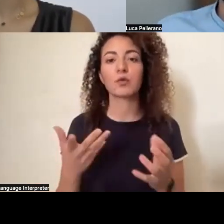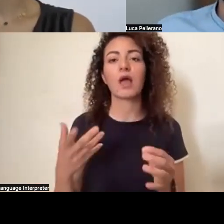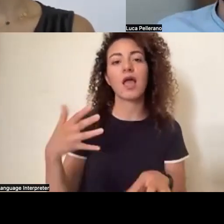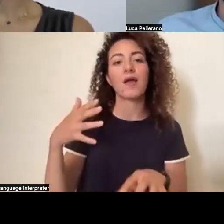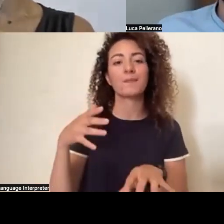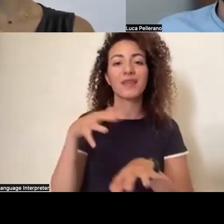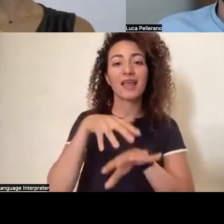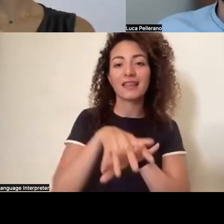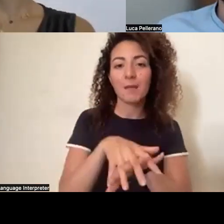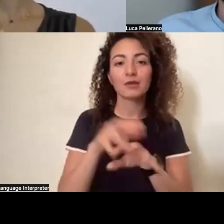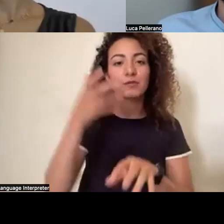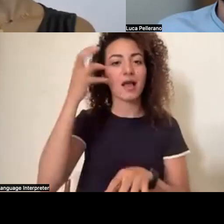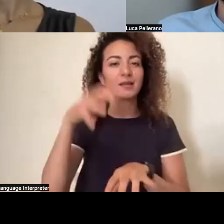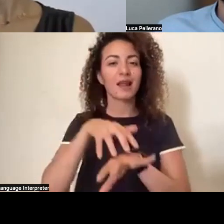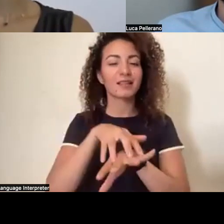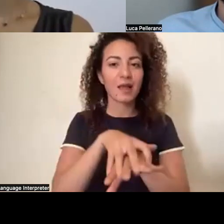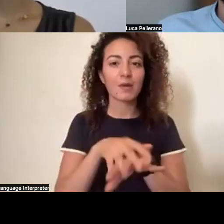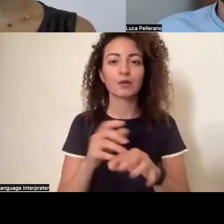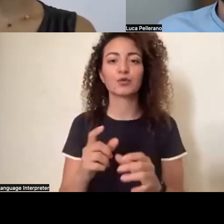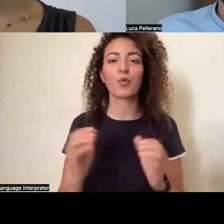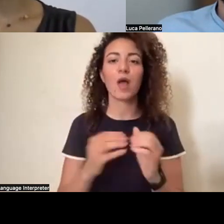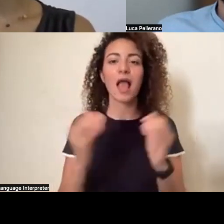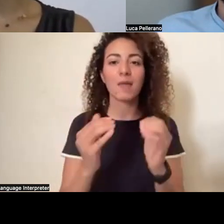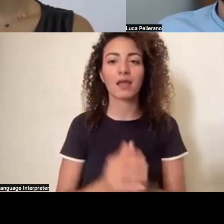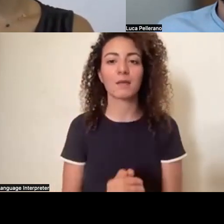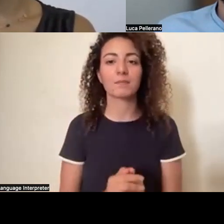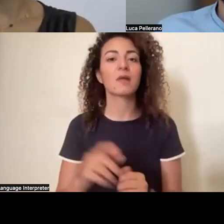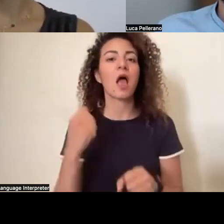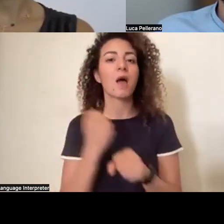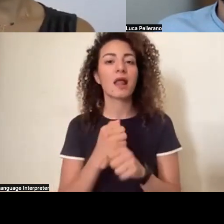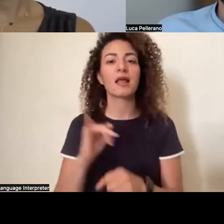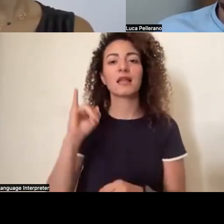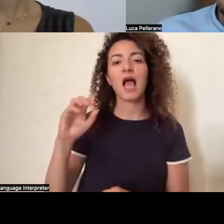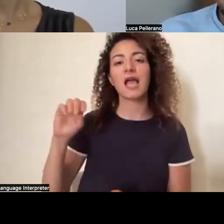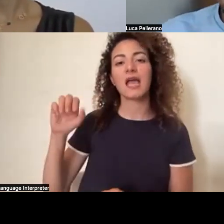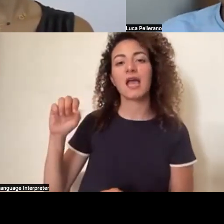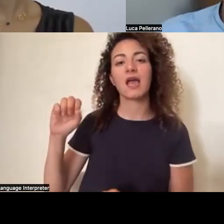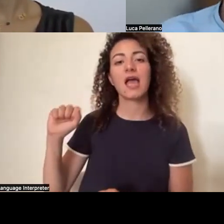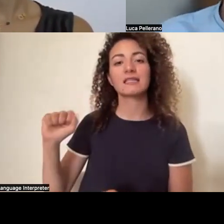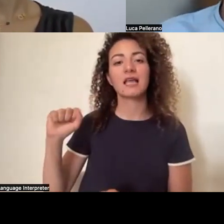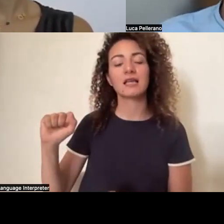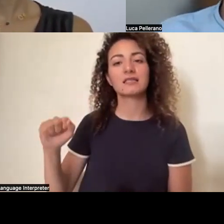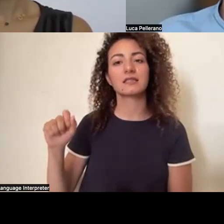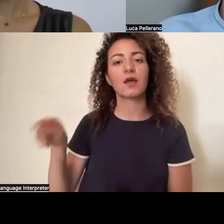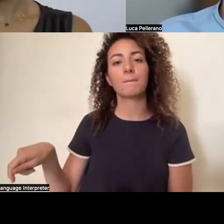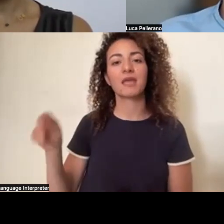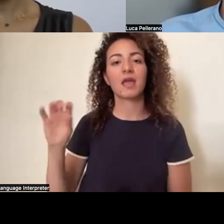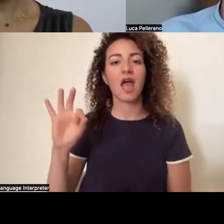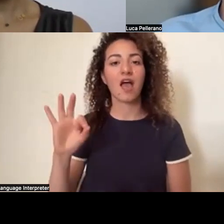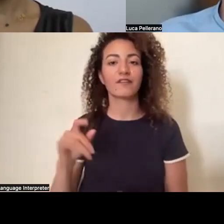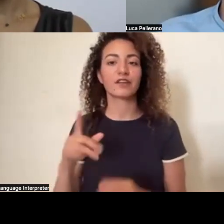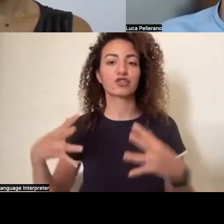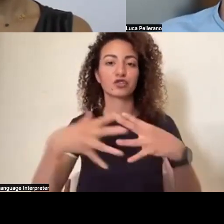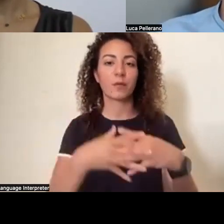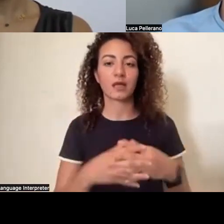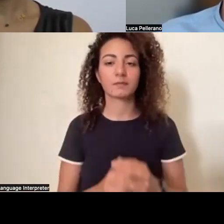and Access to Justice, and a founding member of the ISSPF network. In today's webinar, we will be addressing the